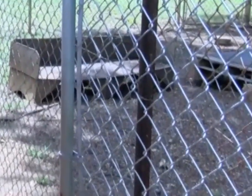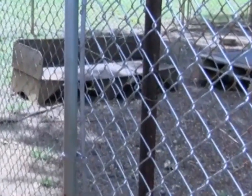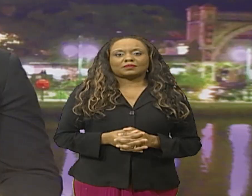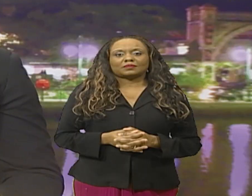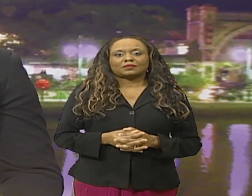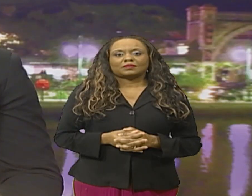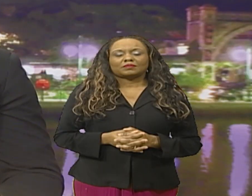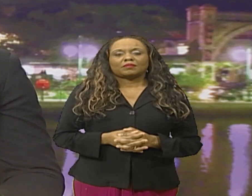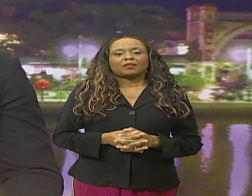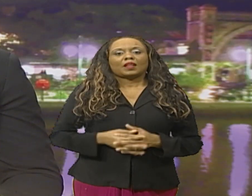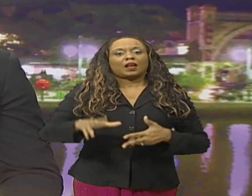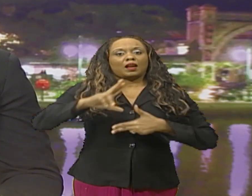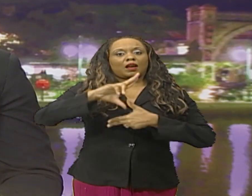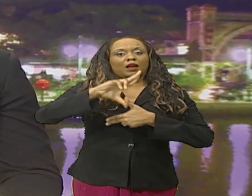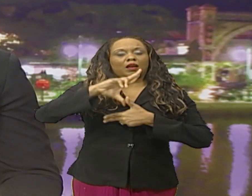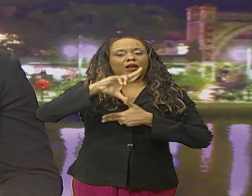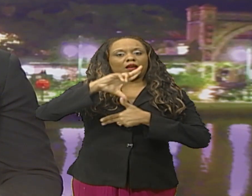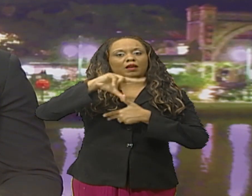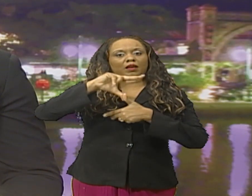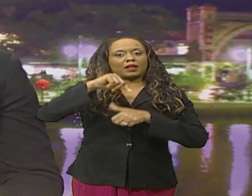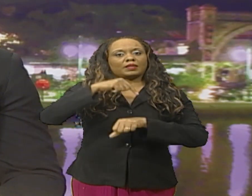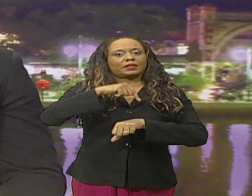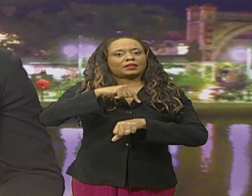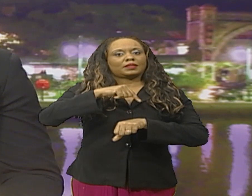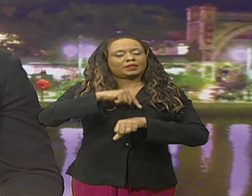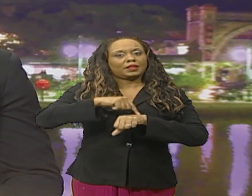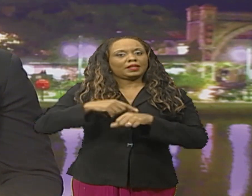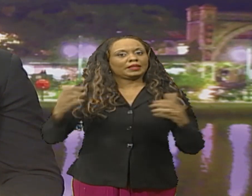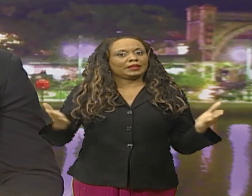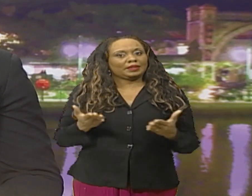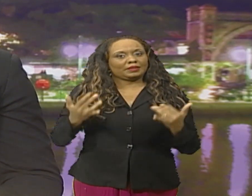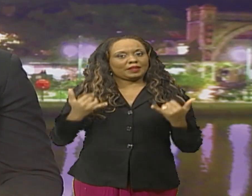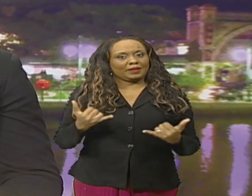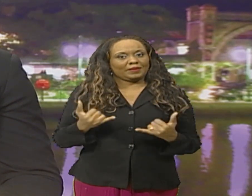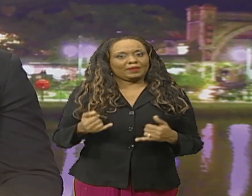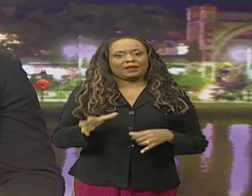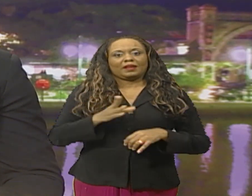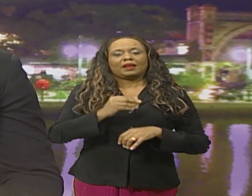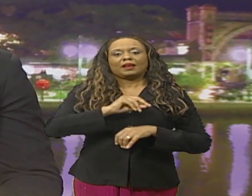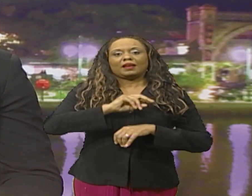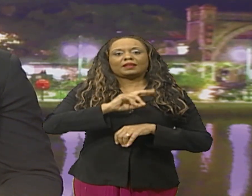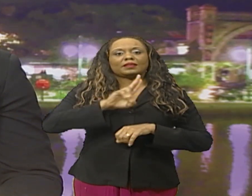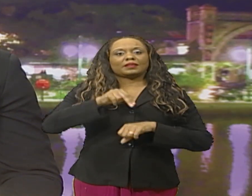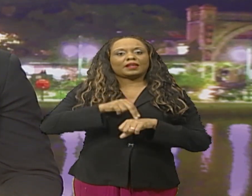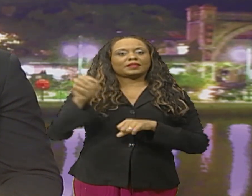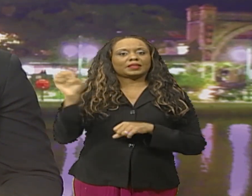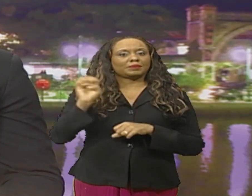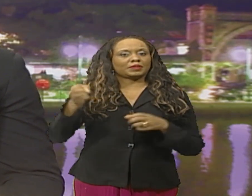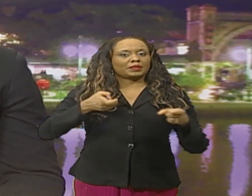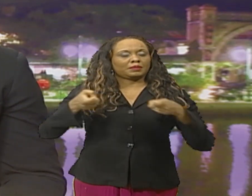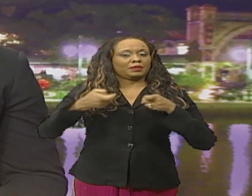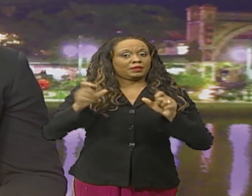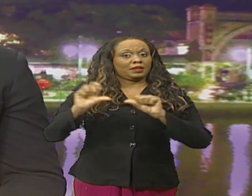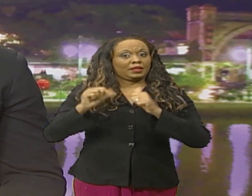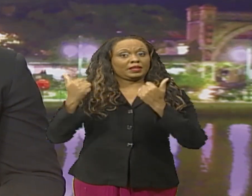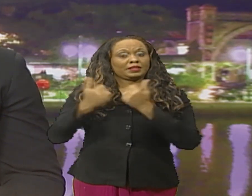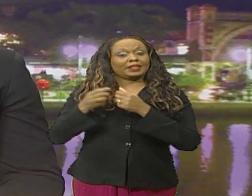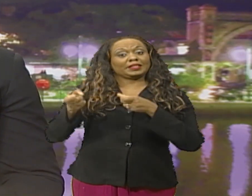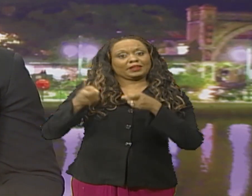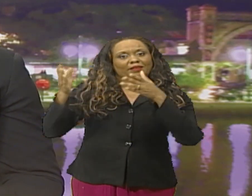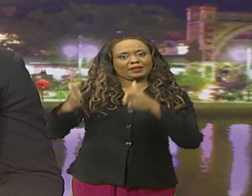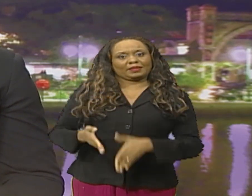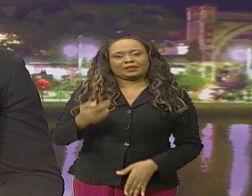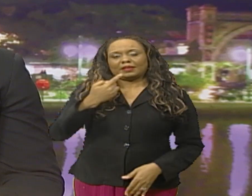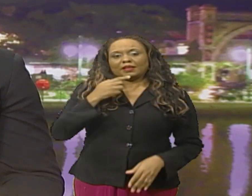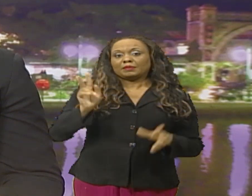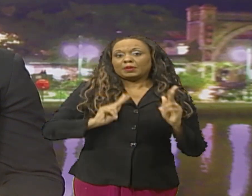CBC News. With the peak of the hurricane season on the horizon, National Emergency Management Agency Director Captain Stephen Russell says